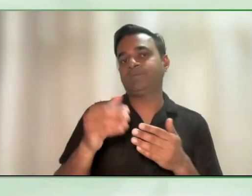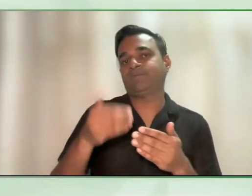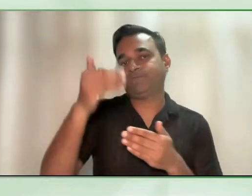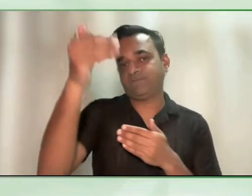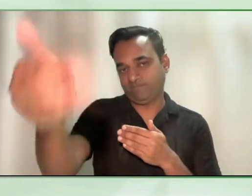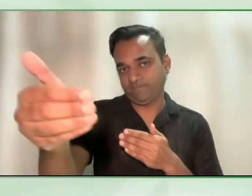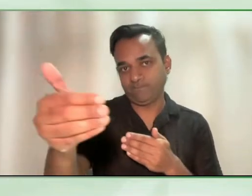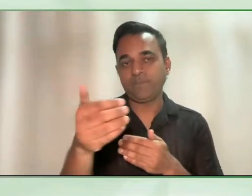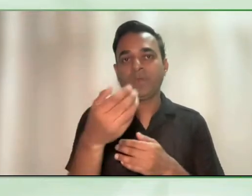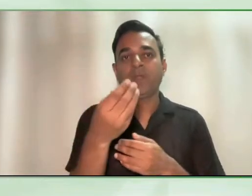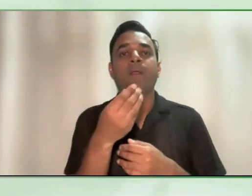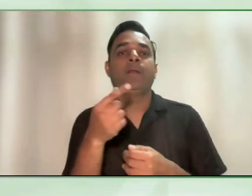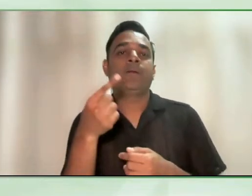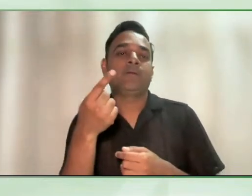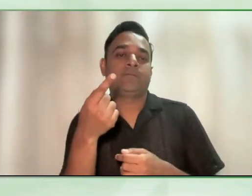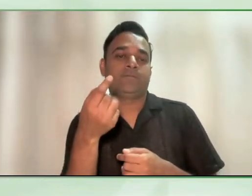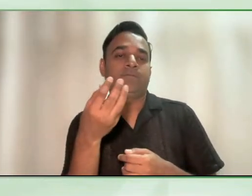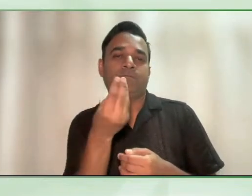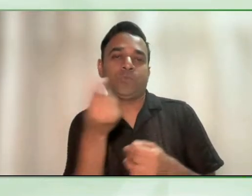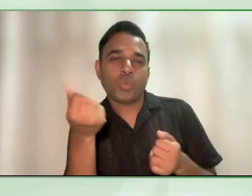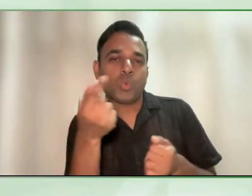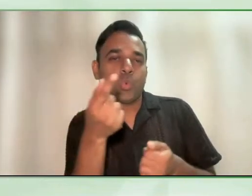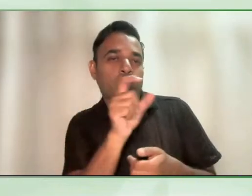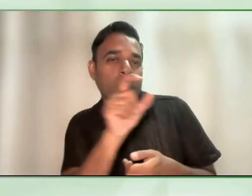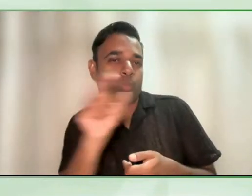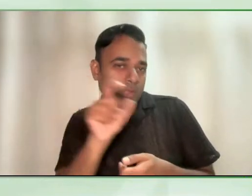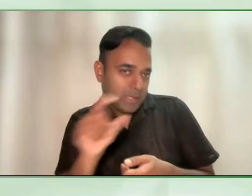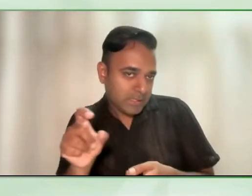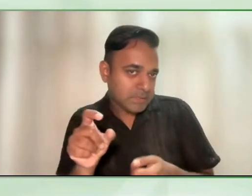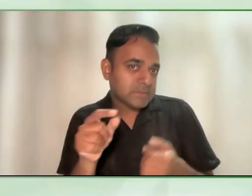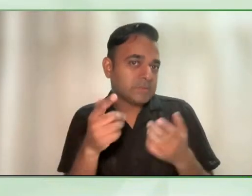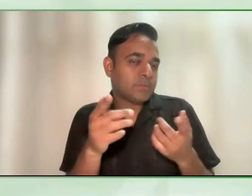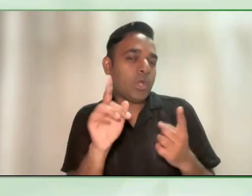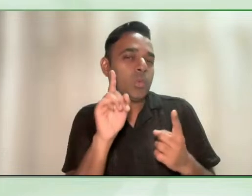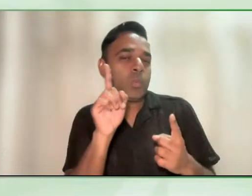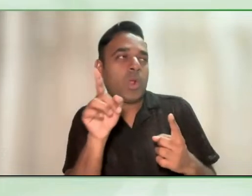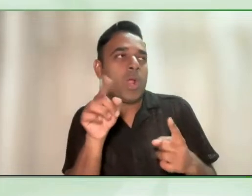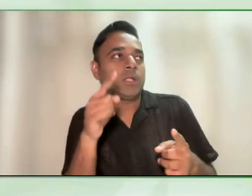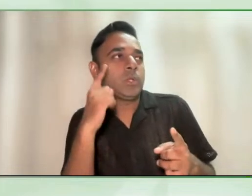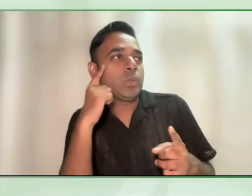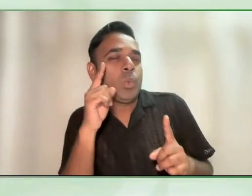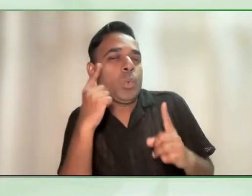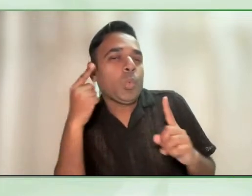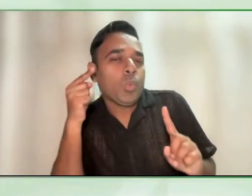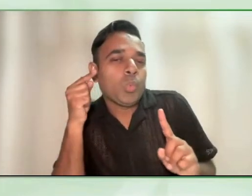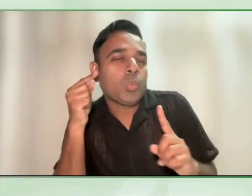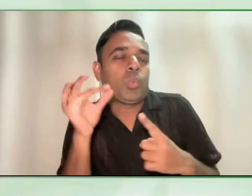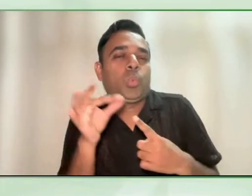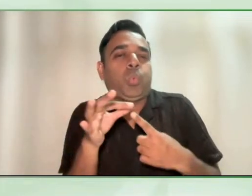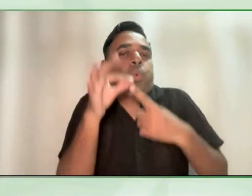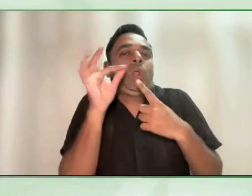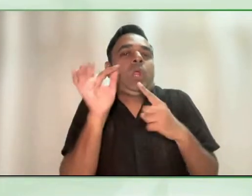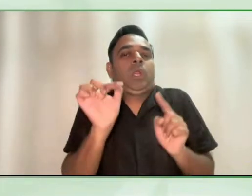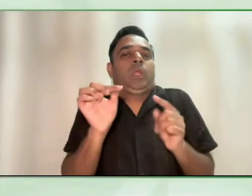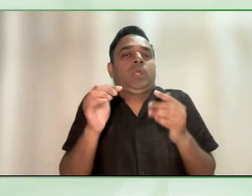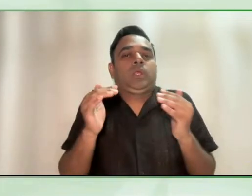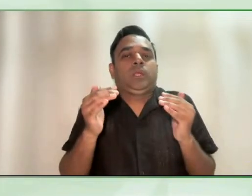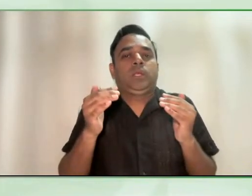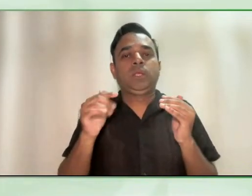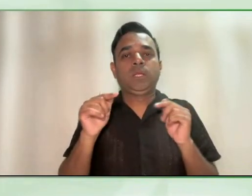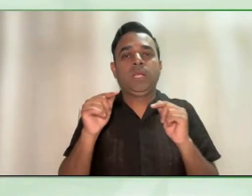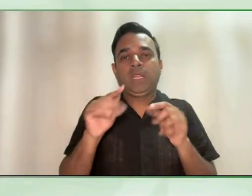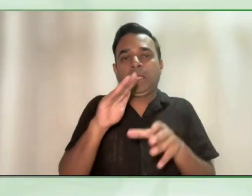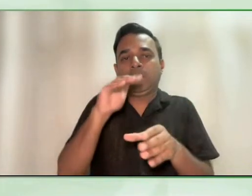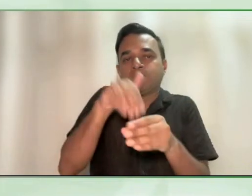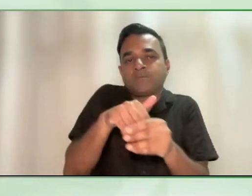both natural disasters and slow onset of climate change. There is no place in the world where you can look and find that